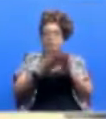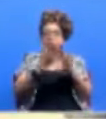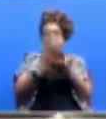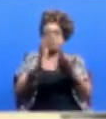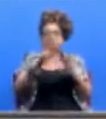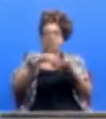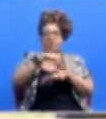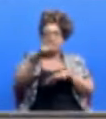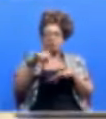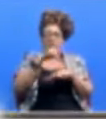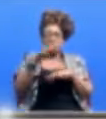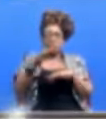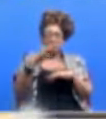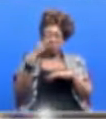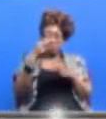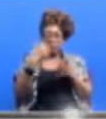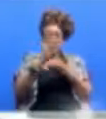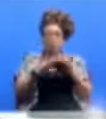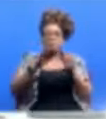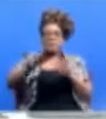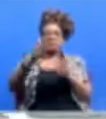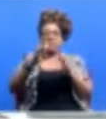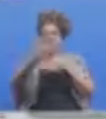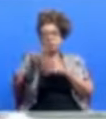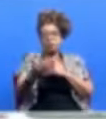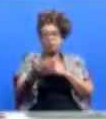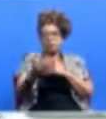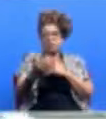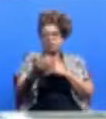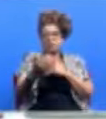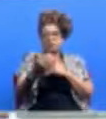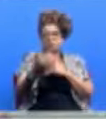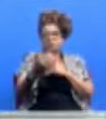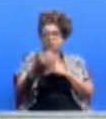snacks in some cities and towns.